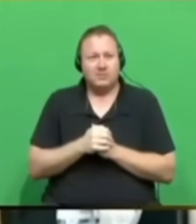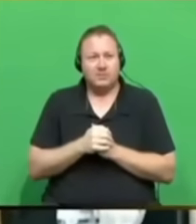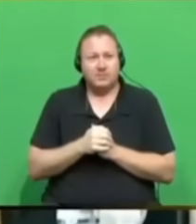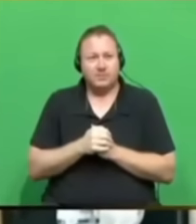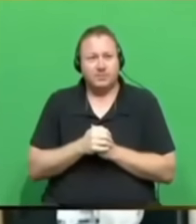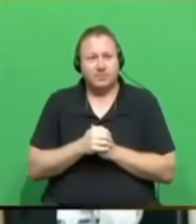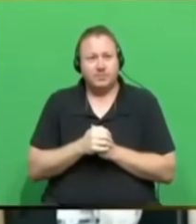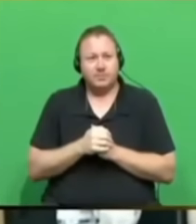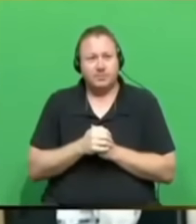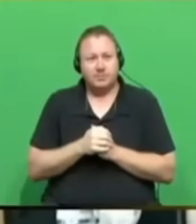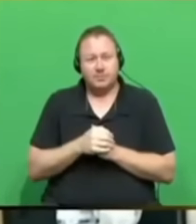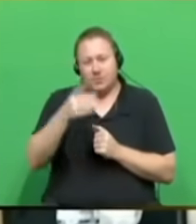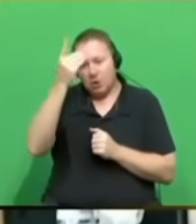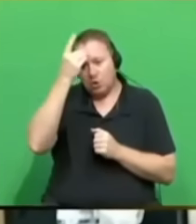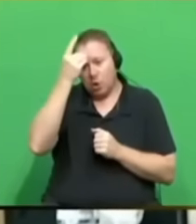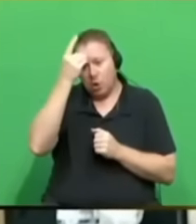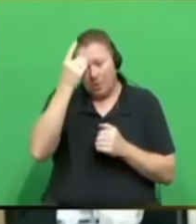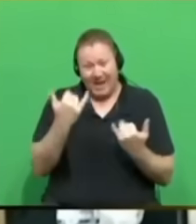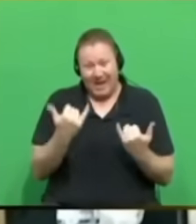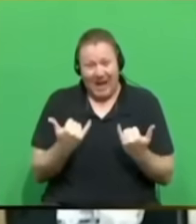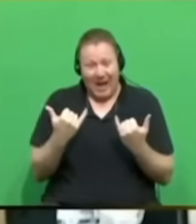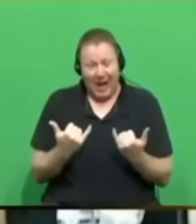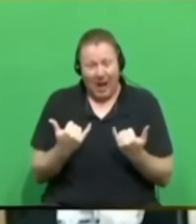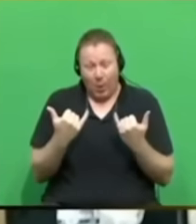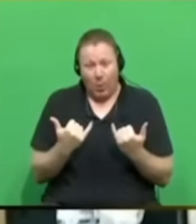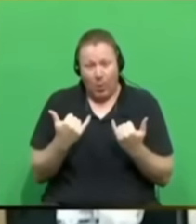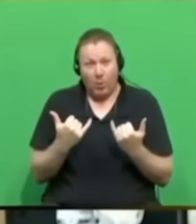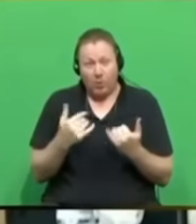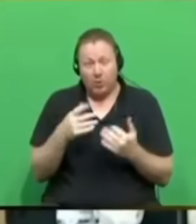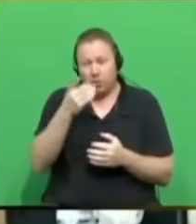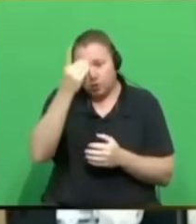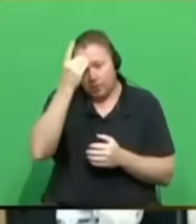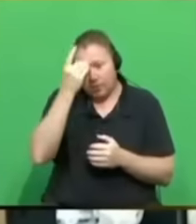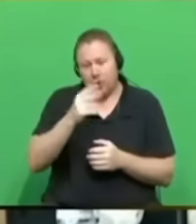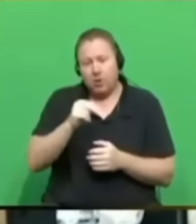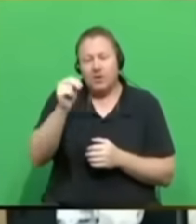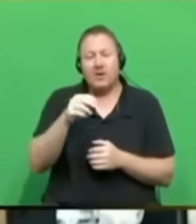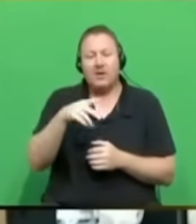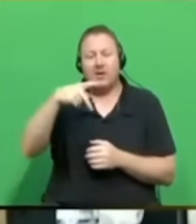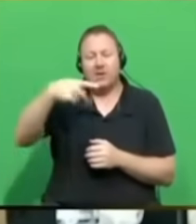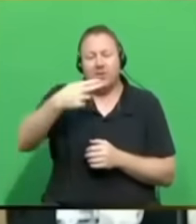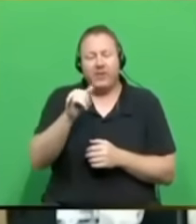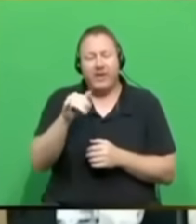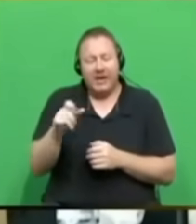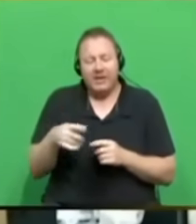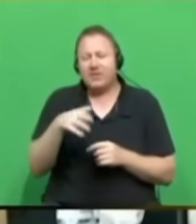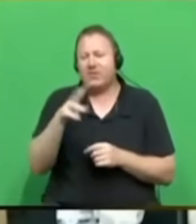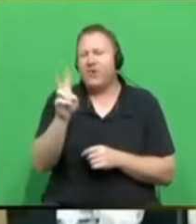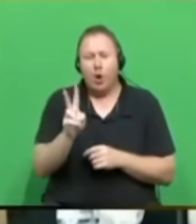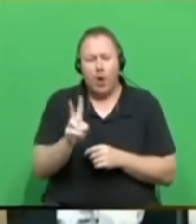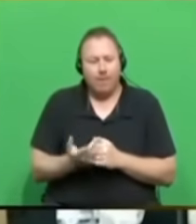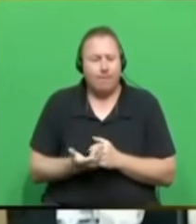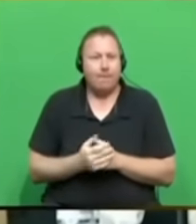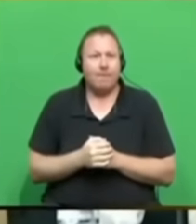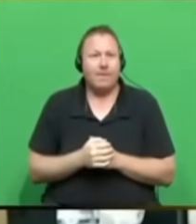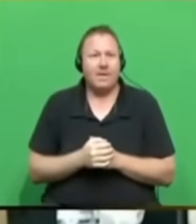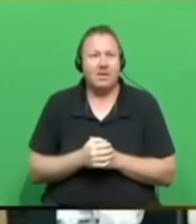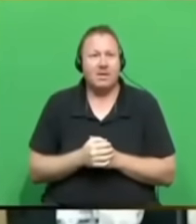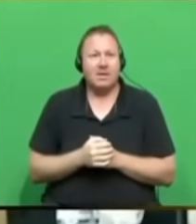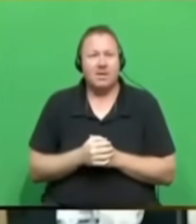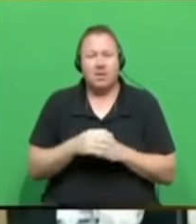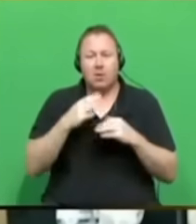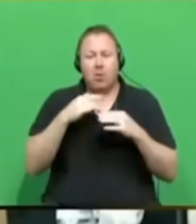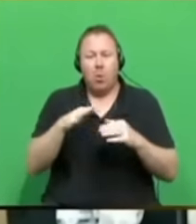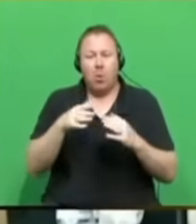To Minister Mkunu, in Durban, as we speak, in Durban North, in Phoenix, in Verulam, there have been